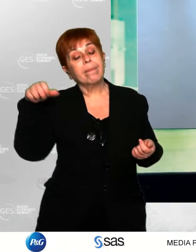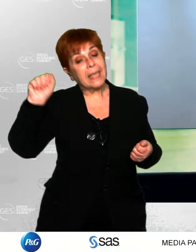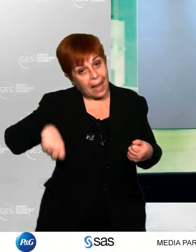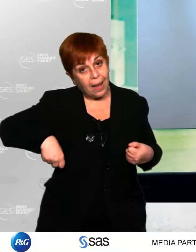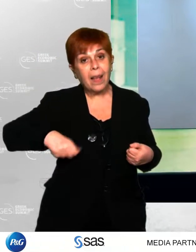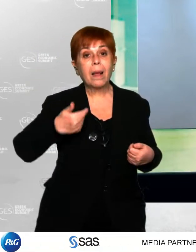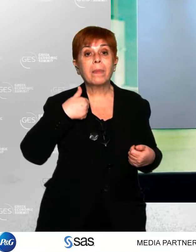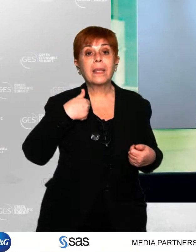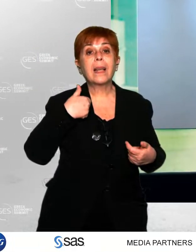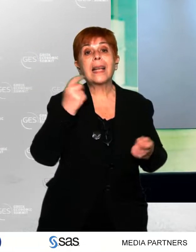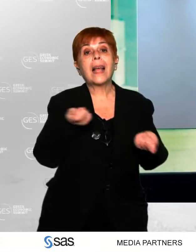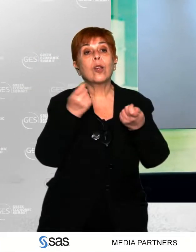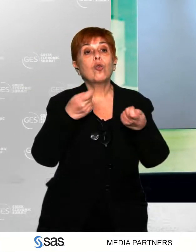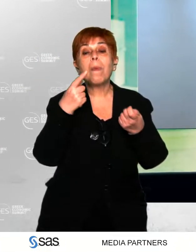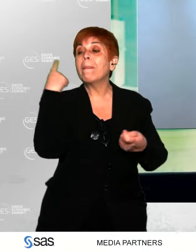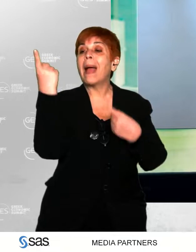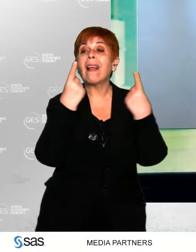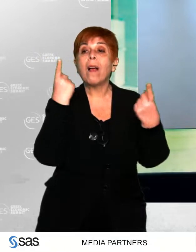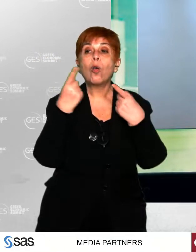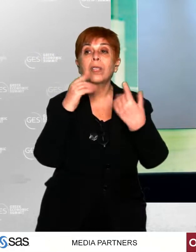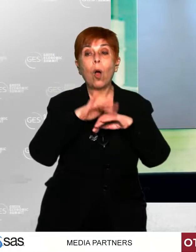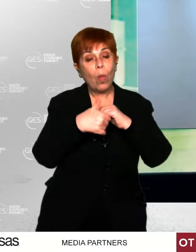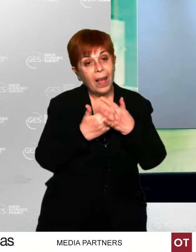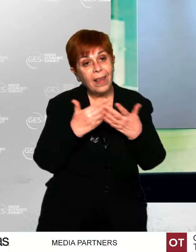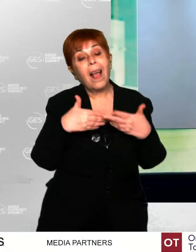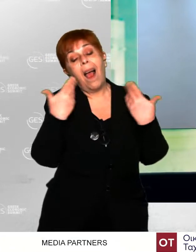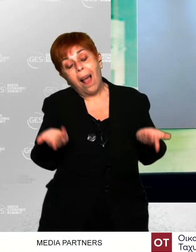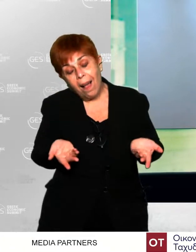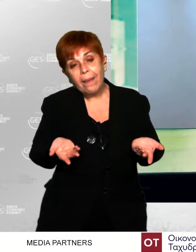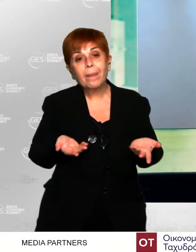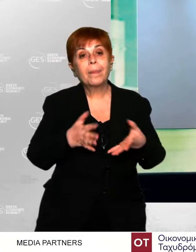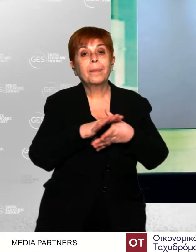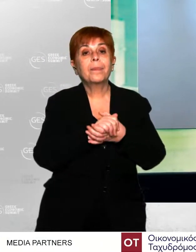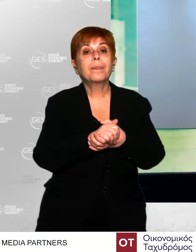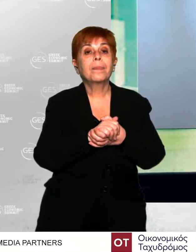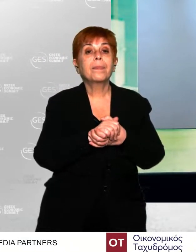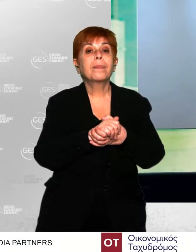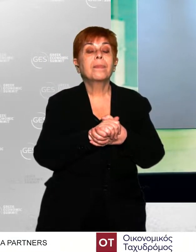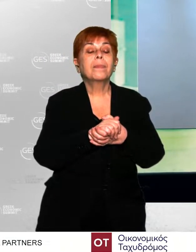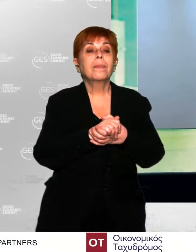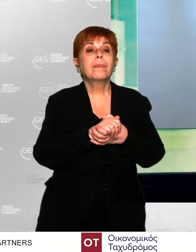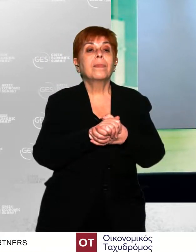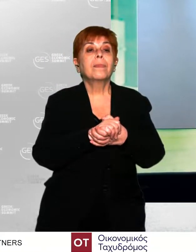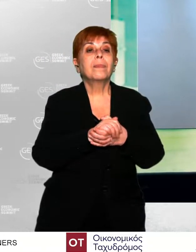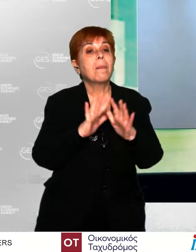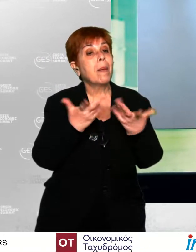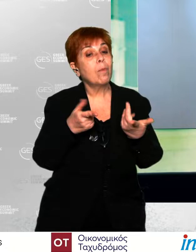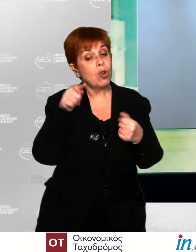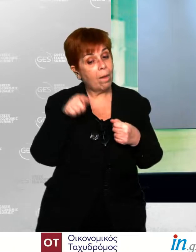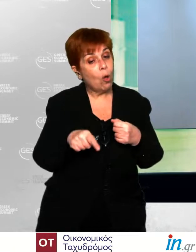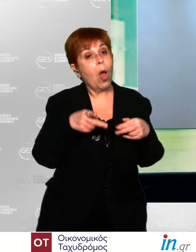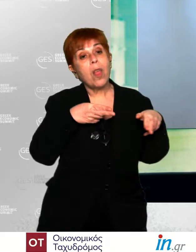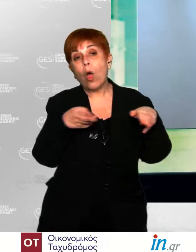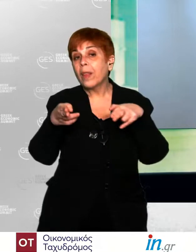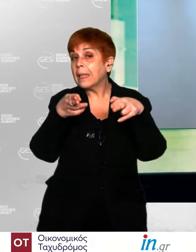material. But still, this opens up the question where is there a degrowth future ahead of us?